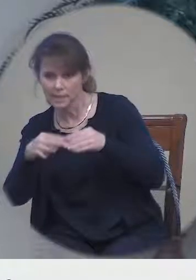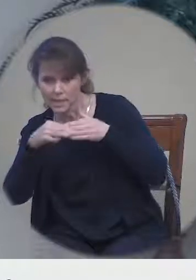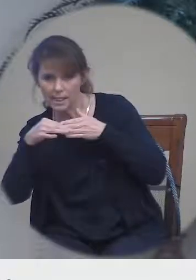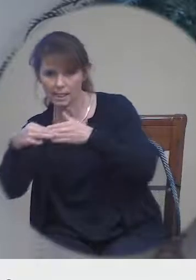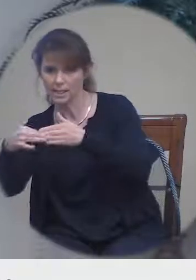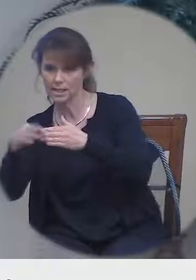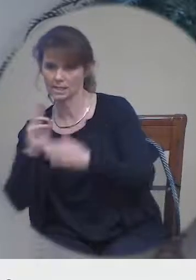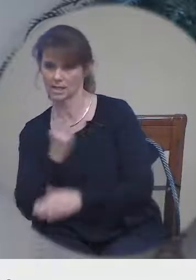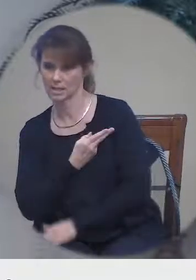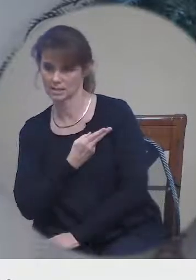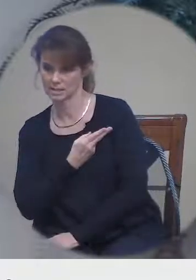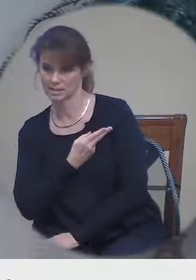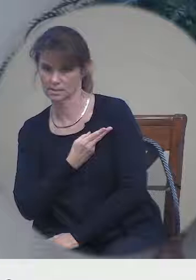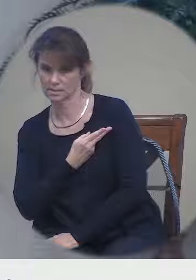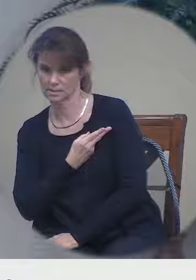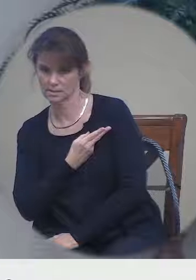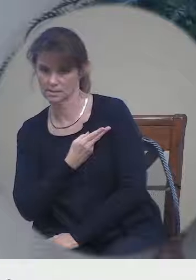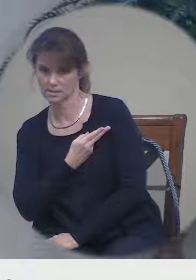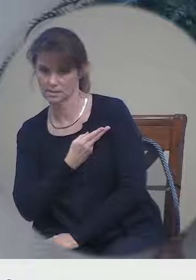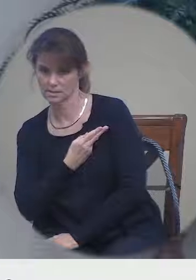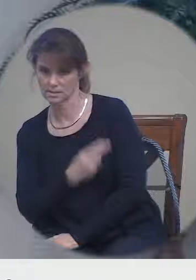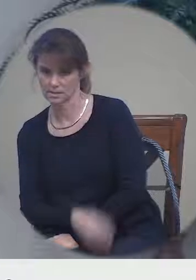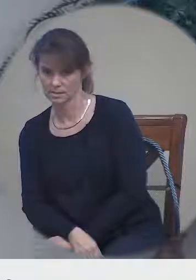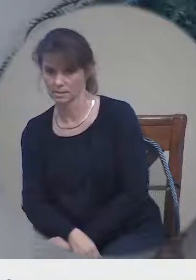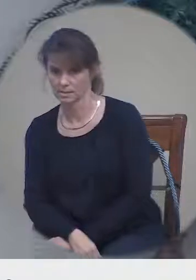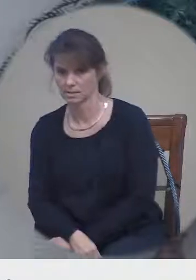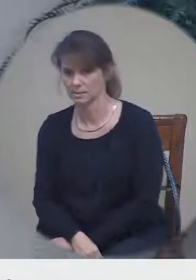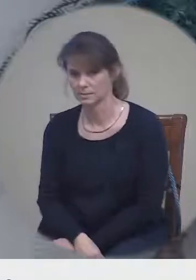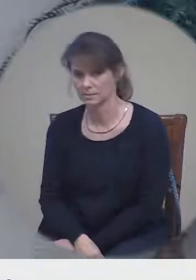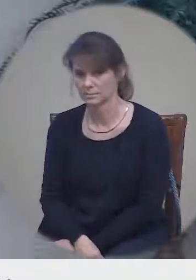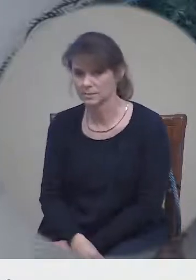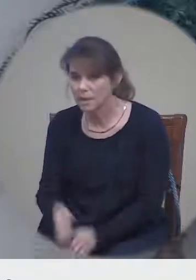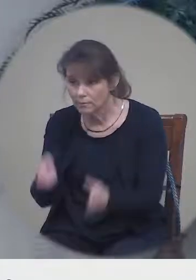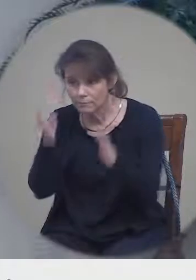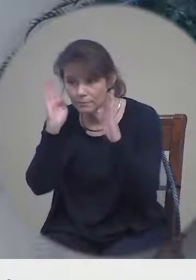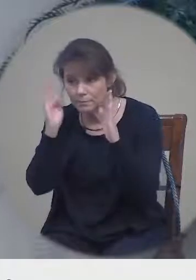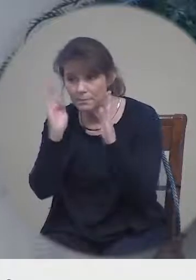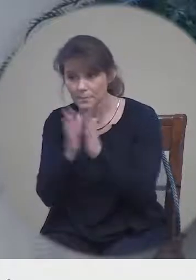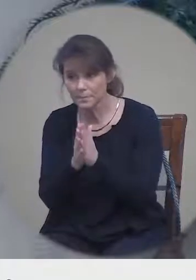Now listen to this. Listen. Pay close attention.